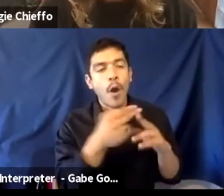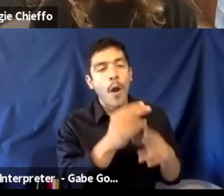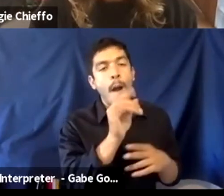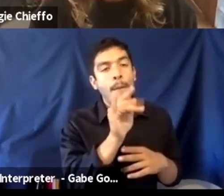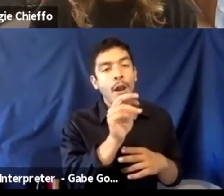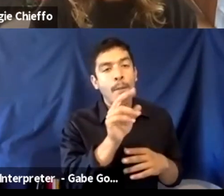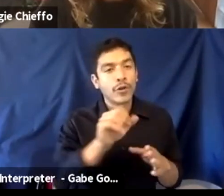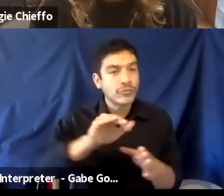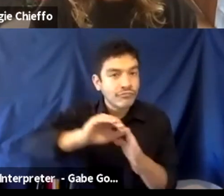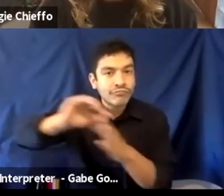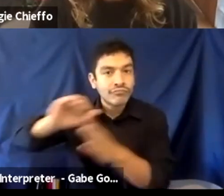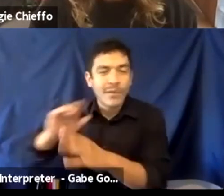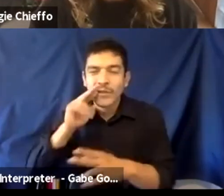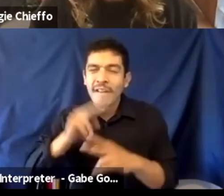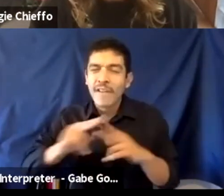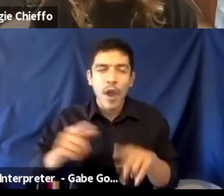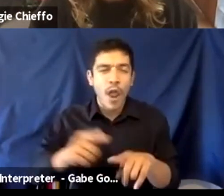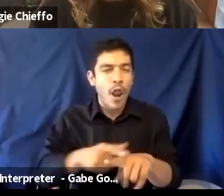super duper long.